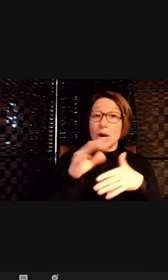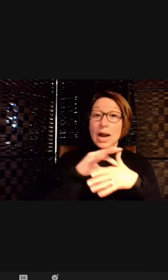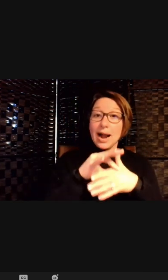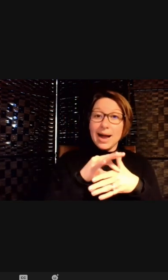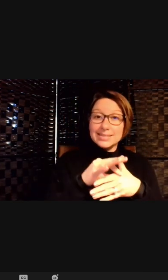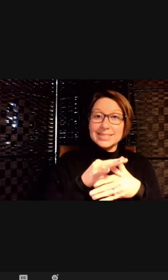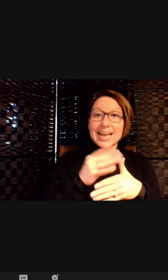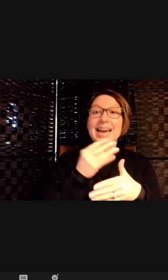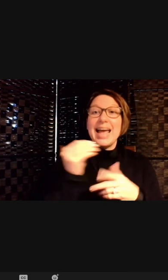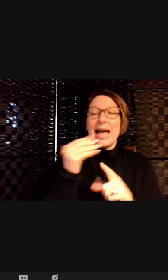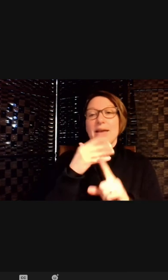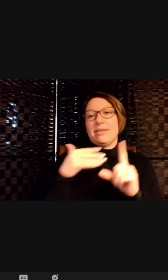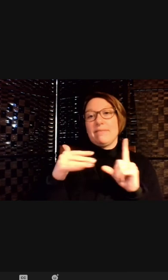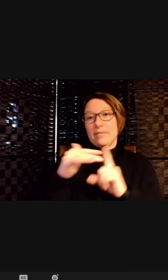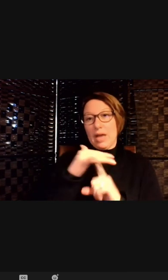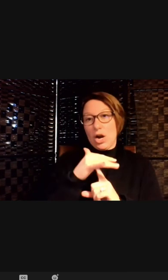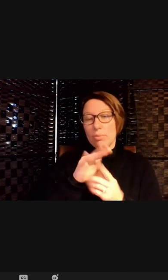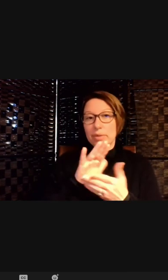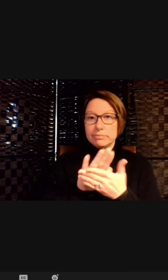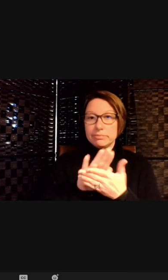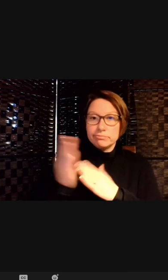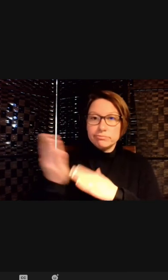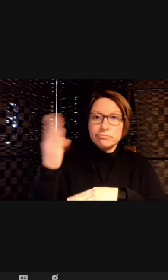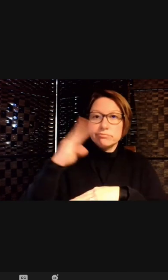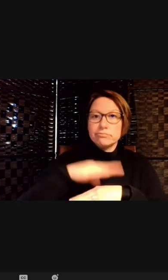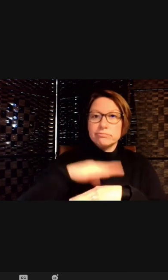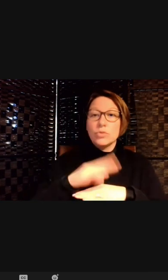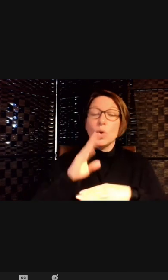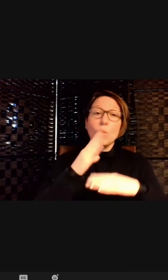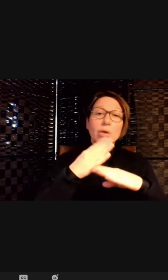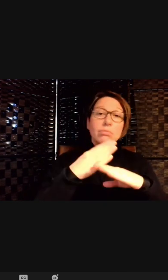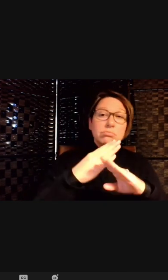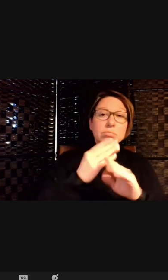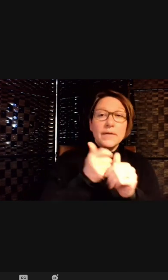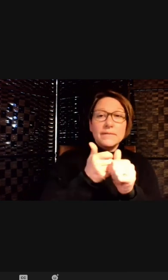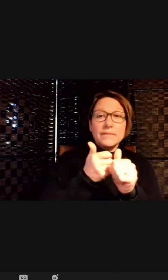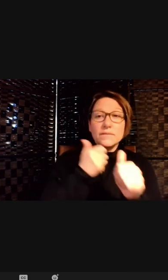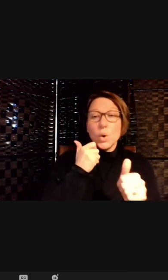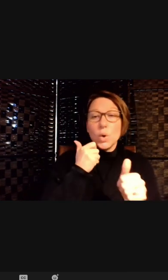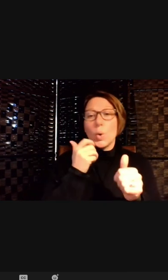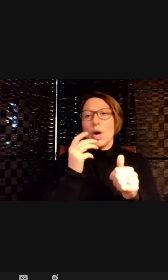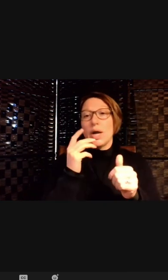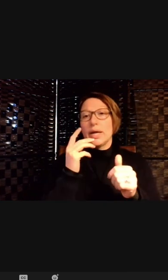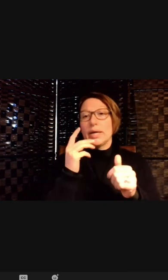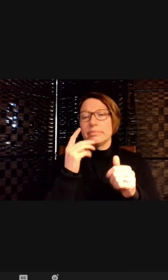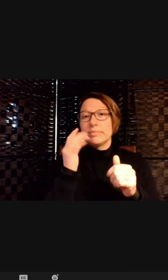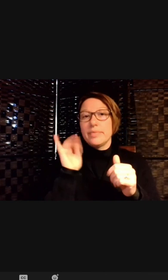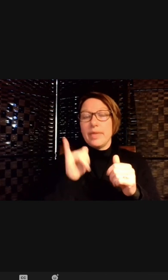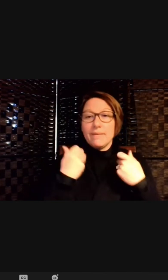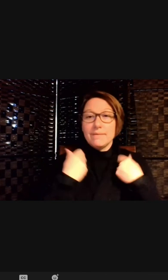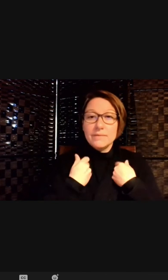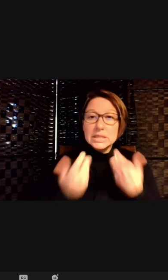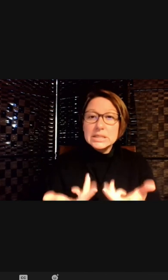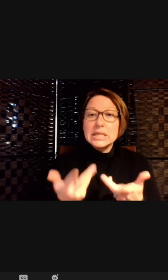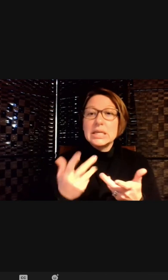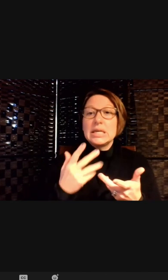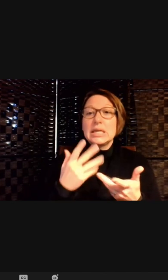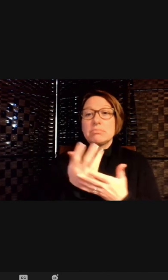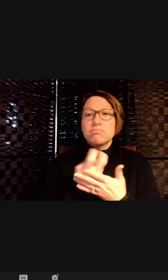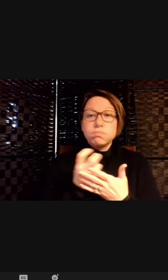And this is going to help avoid that visual fatigue and any potential meltdowns, making sure you're finding a balance throughout the day. So I would